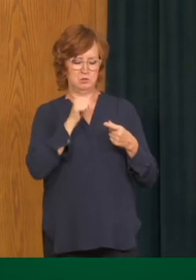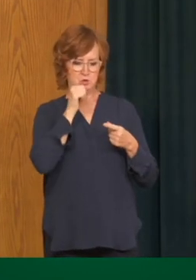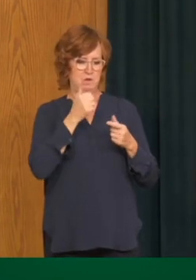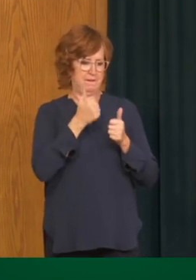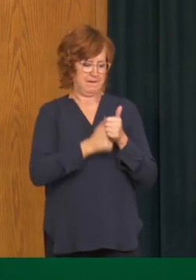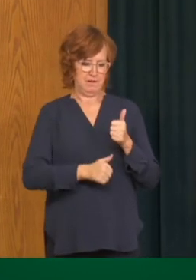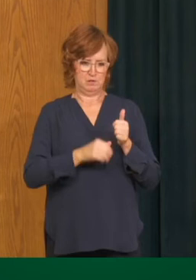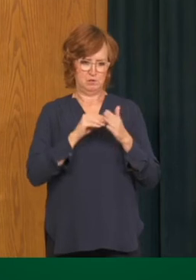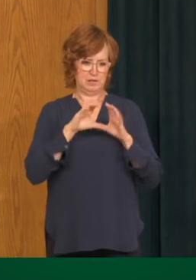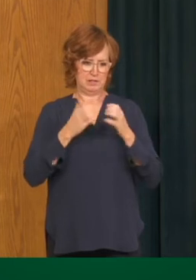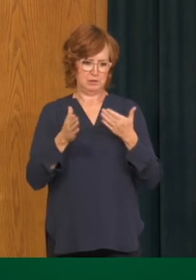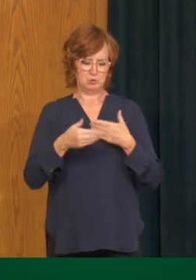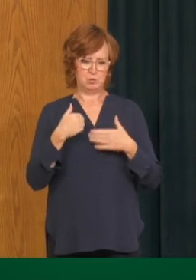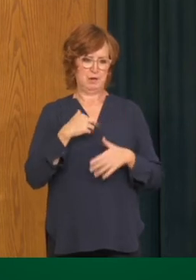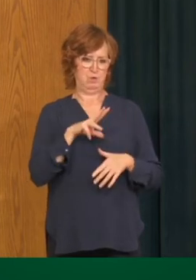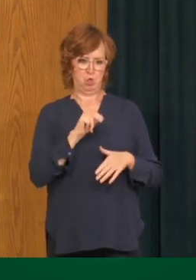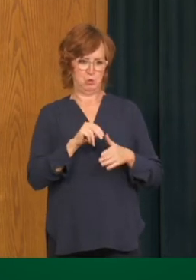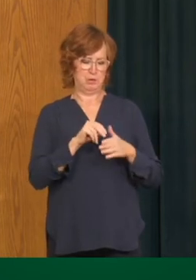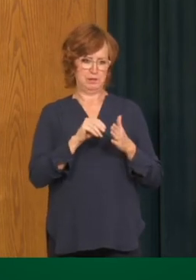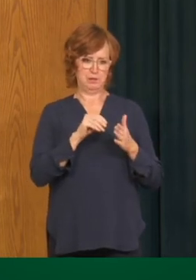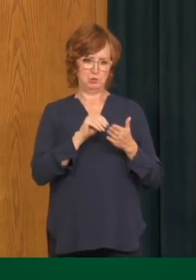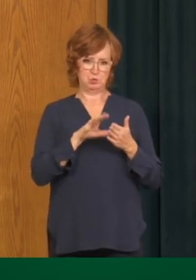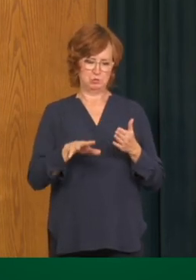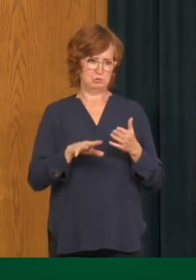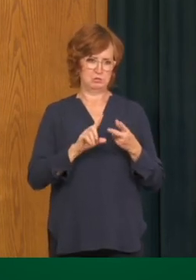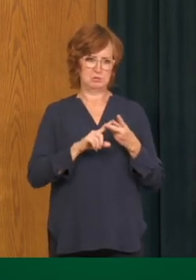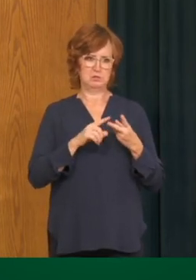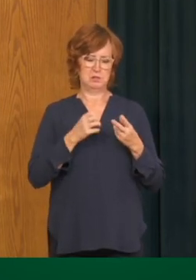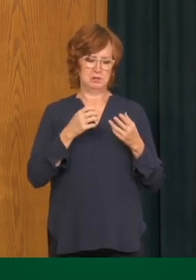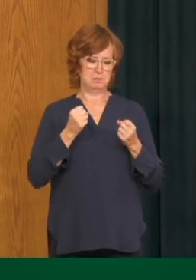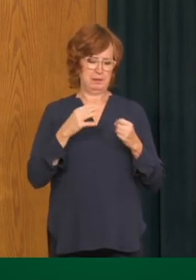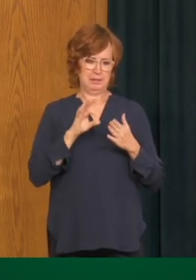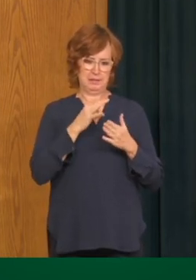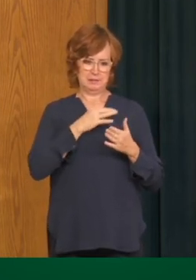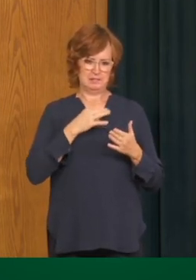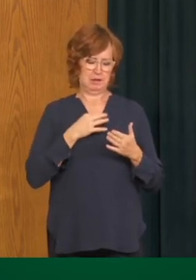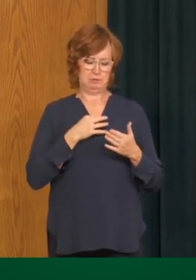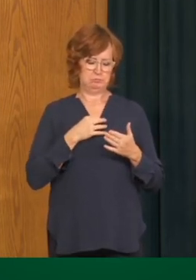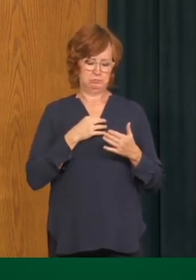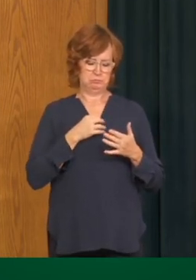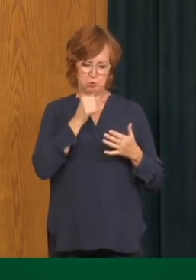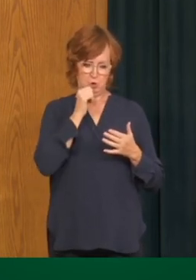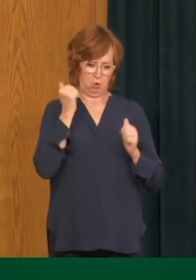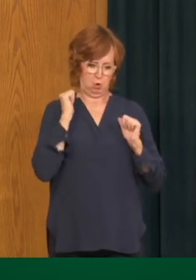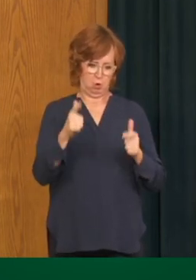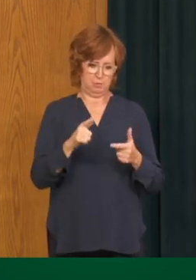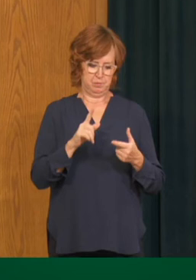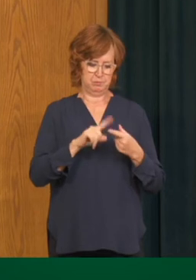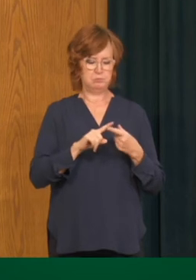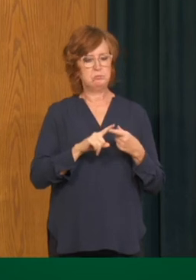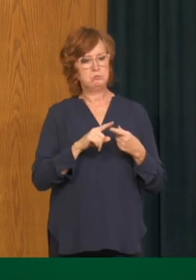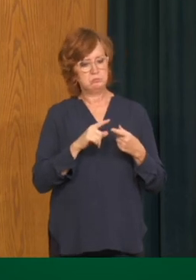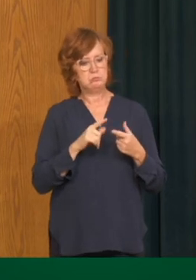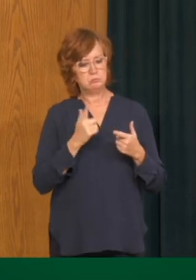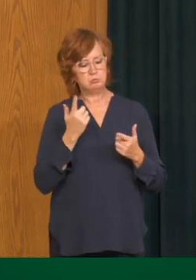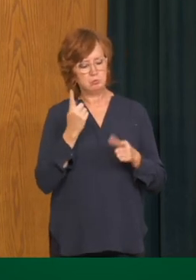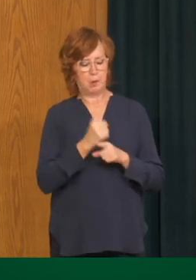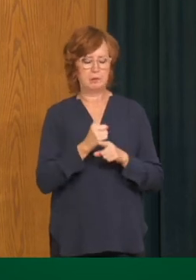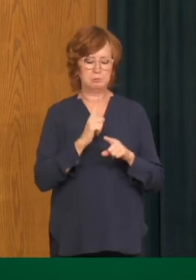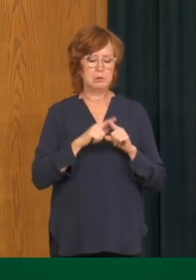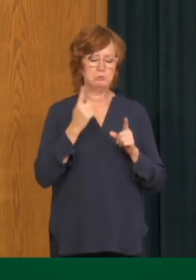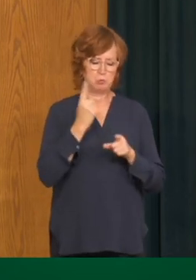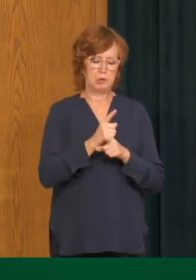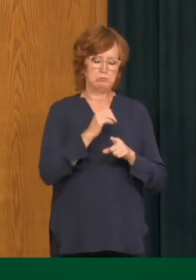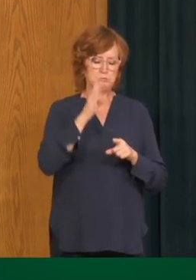in it, plus a number of staff members. However, there are some classrooms that have a larger degree of people in them.